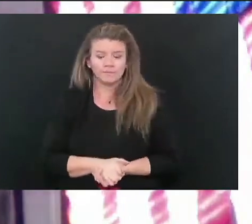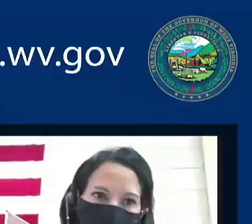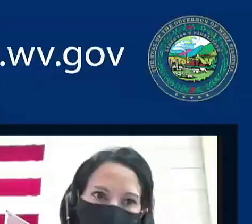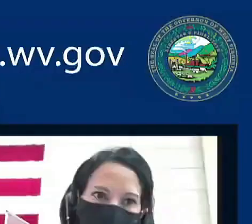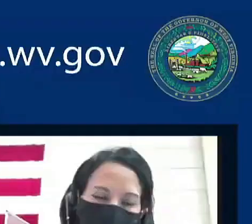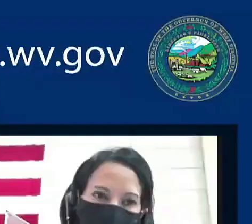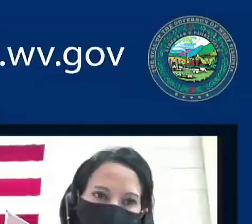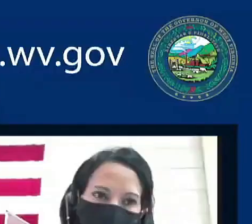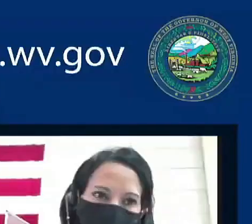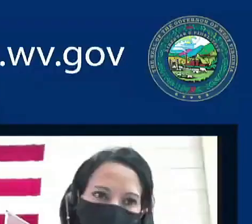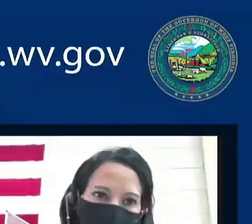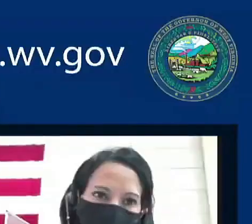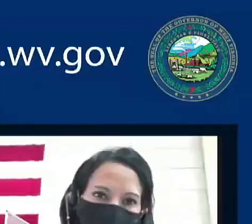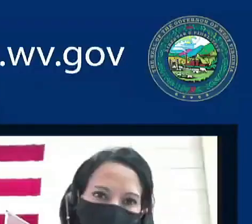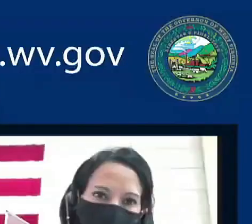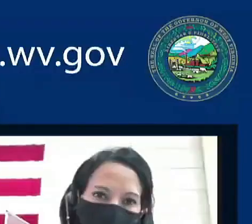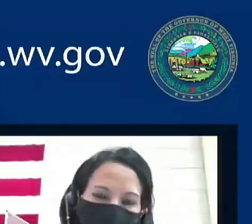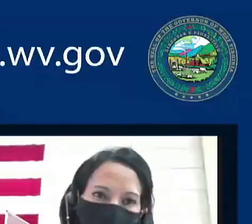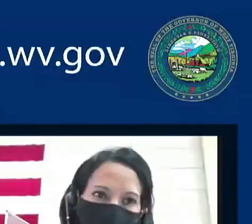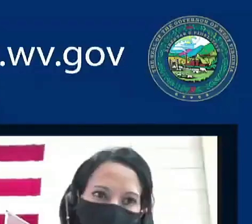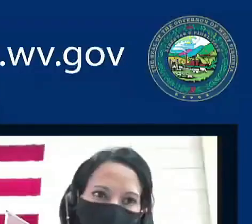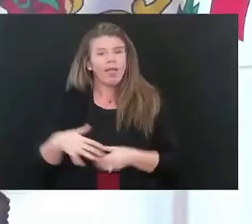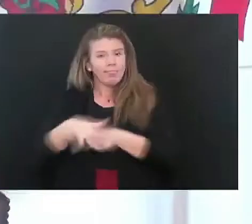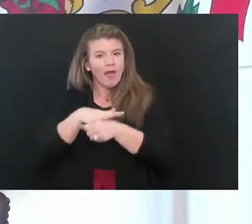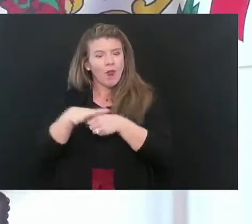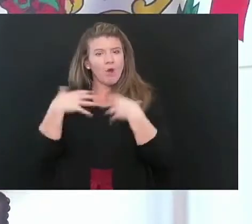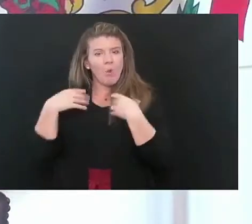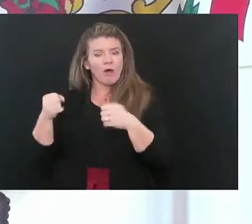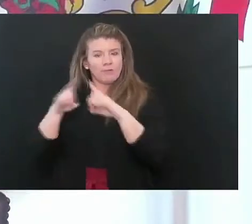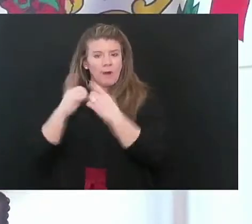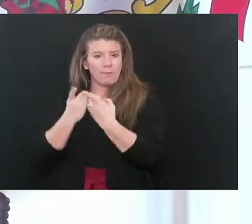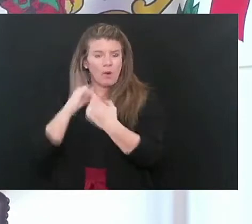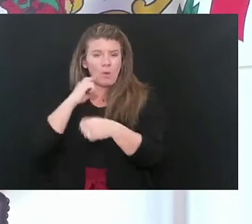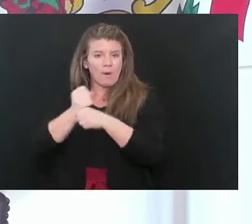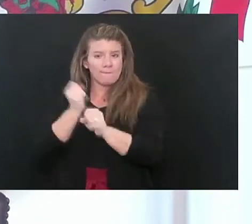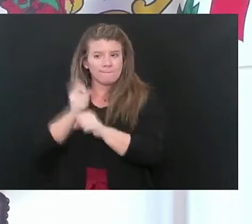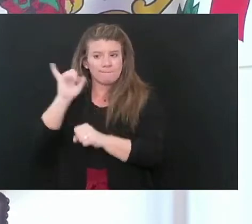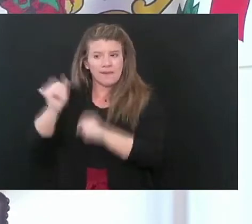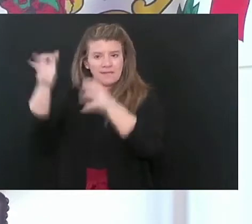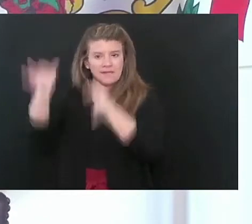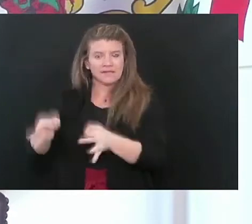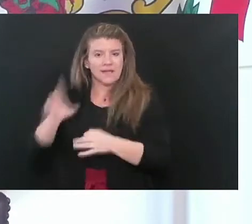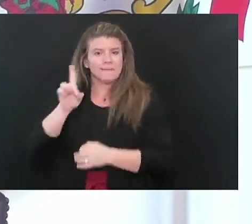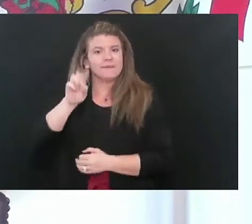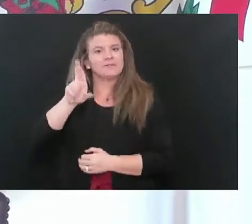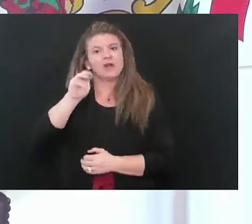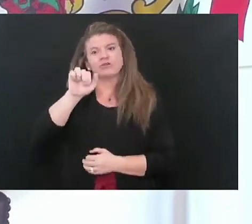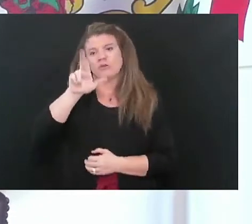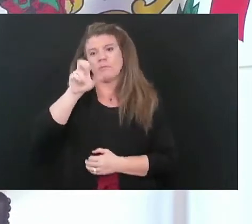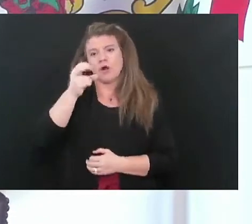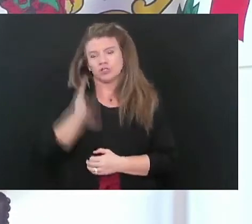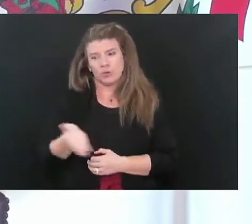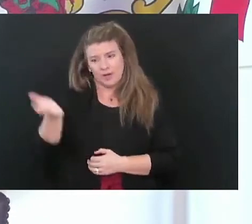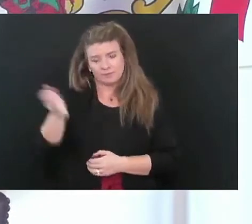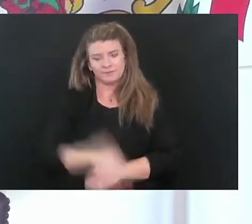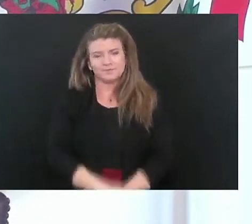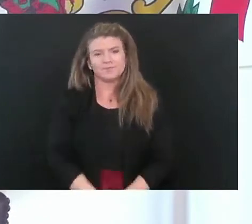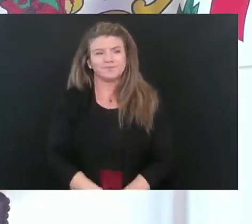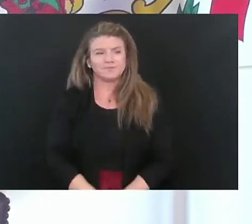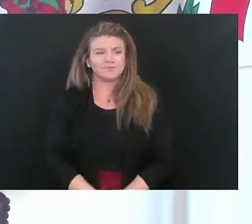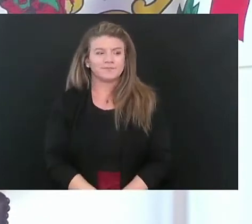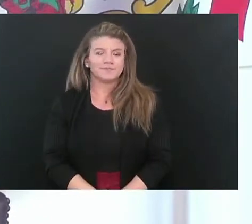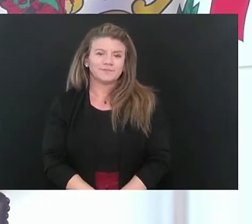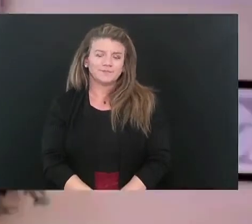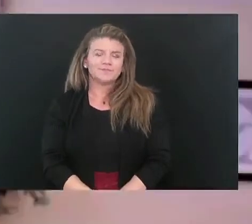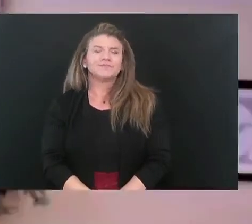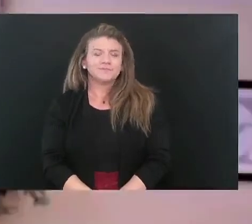Charles, I guess who's going to make that call is the local health departments, but Dr. Marsh, you can answer this a lot better than I can.